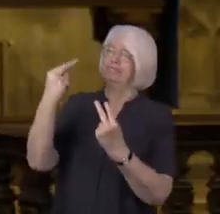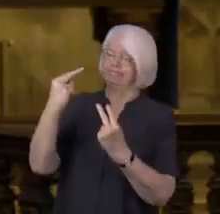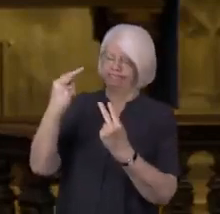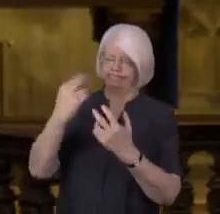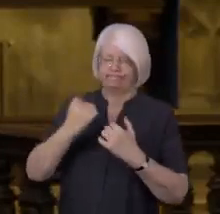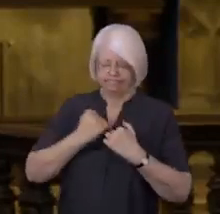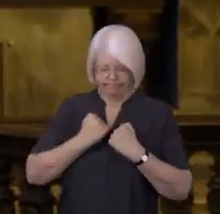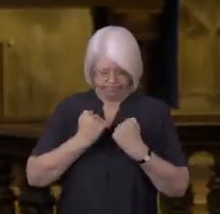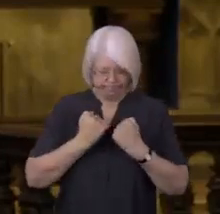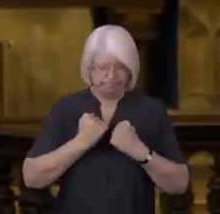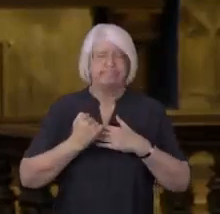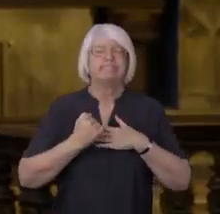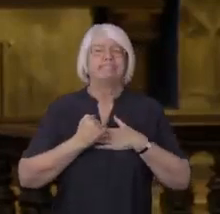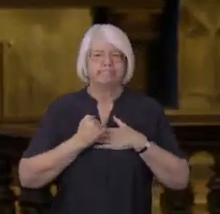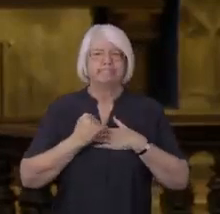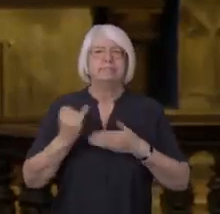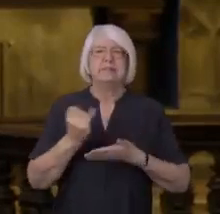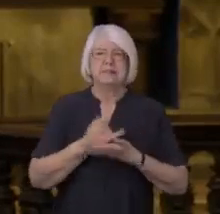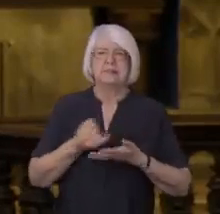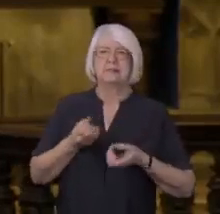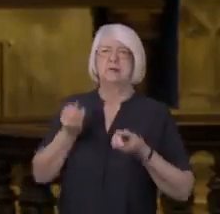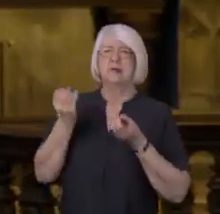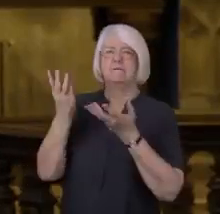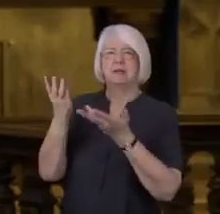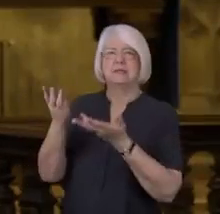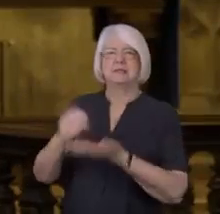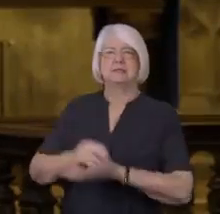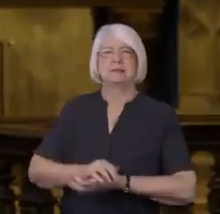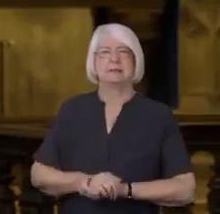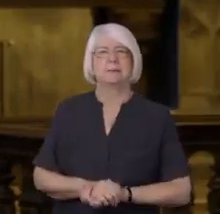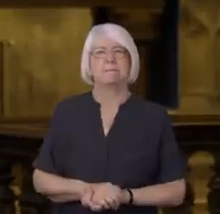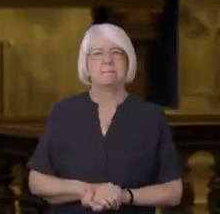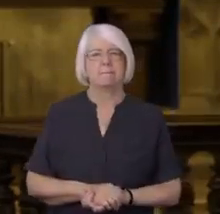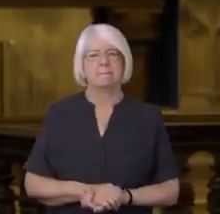ourselves and confess our sins.